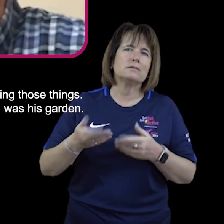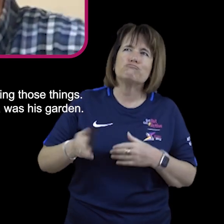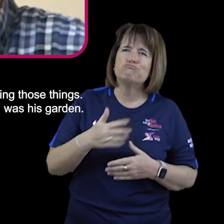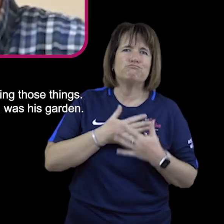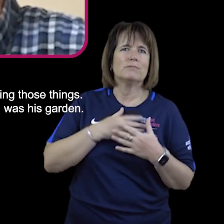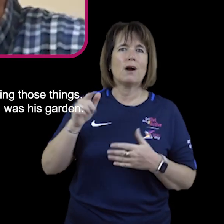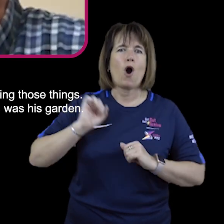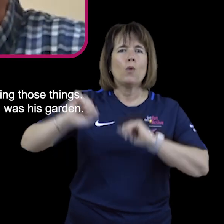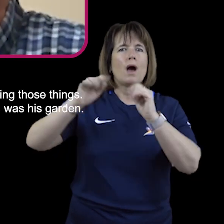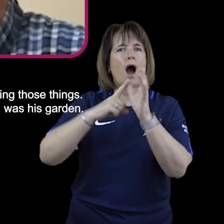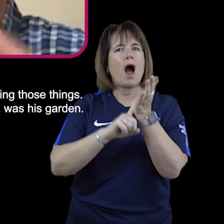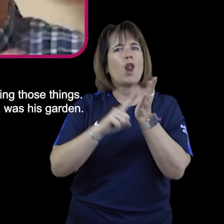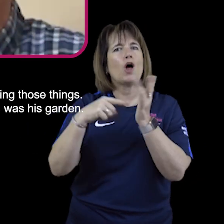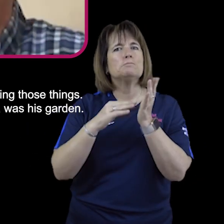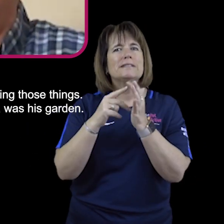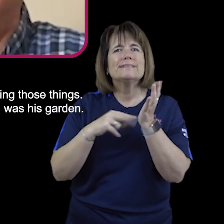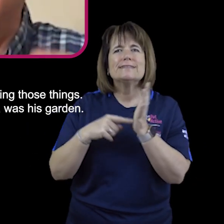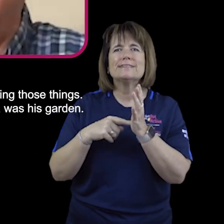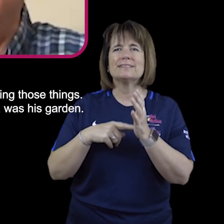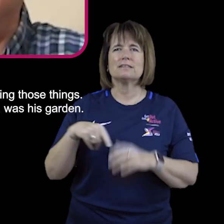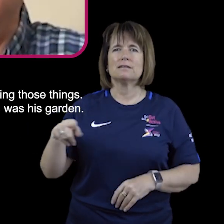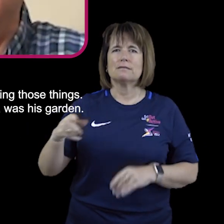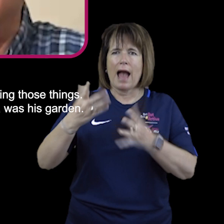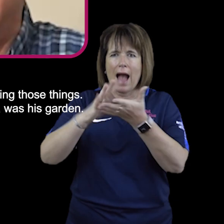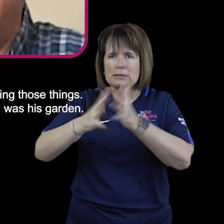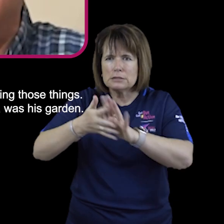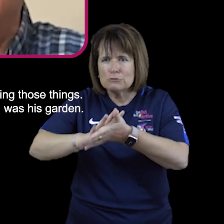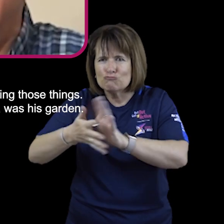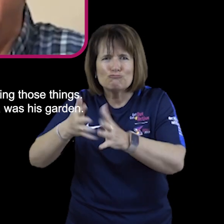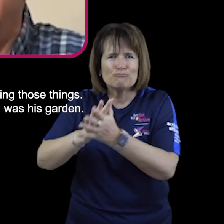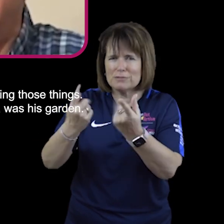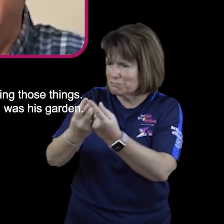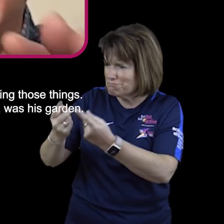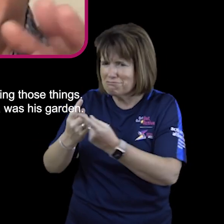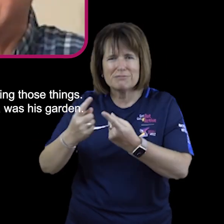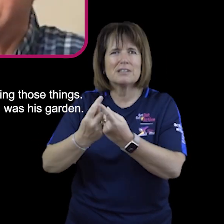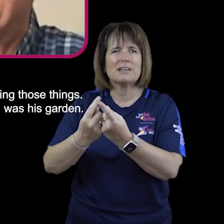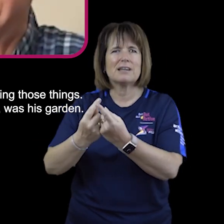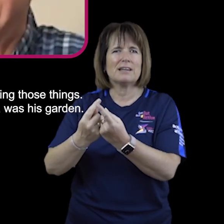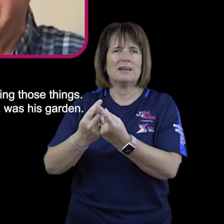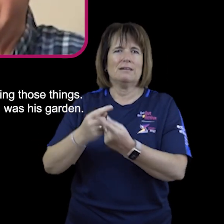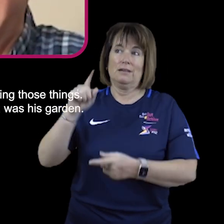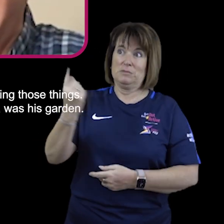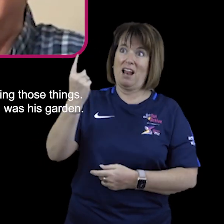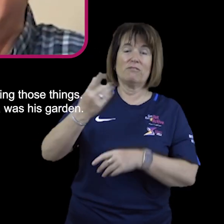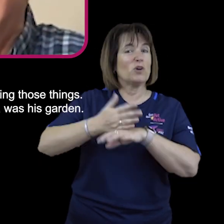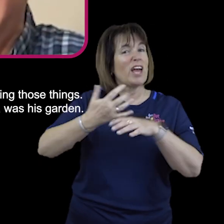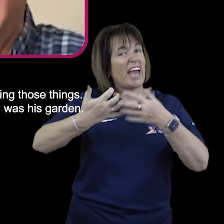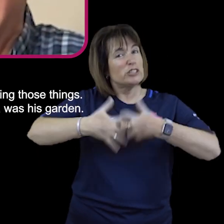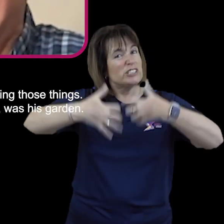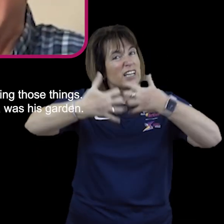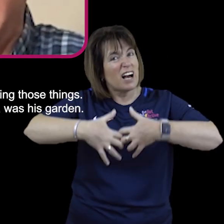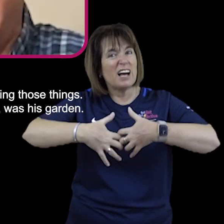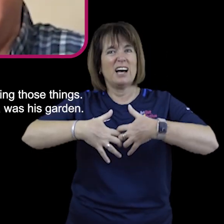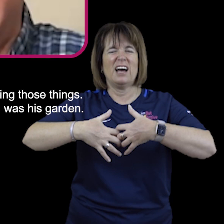loved working with his hands and doing those things. He's an engineer, and this is his escape from